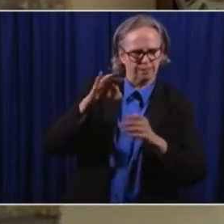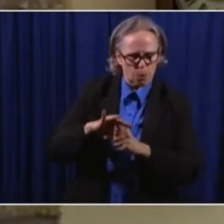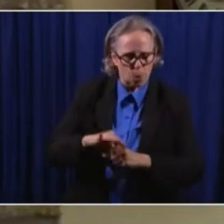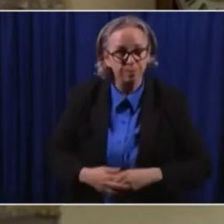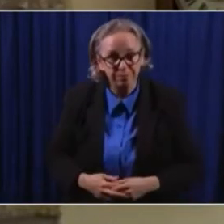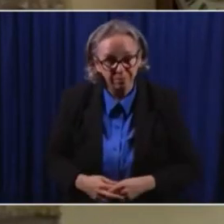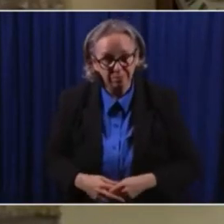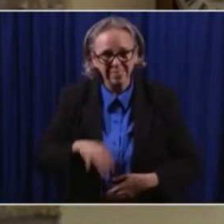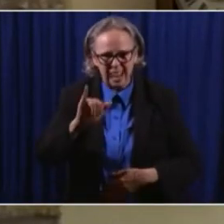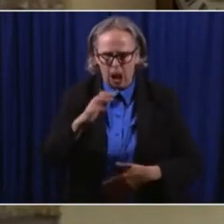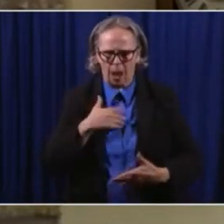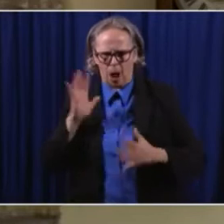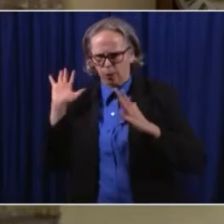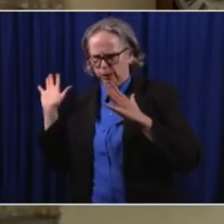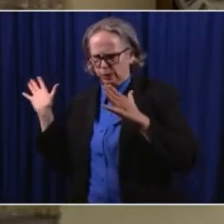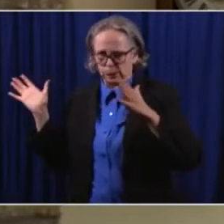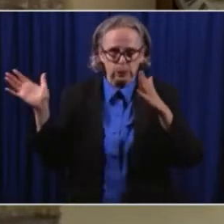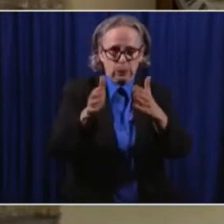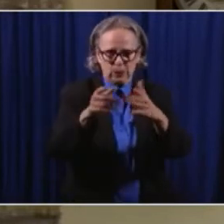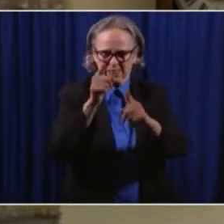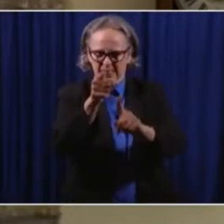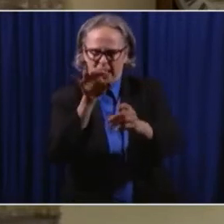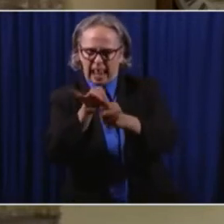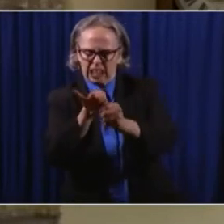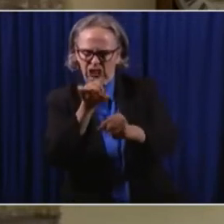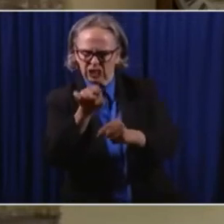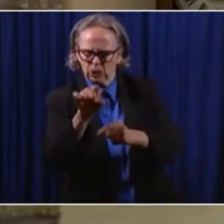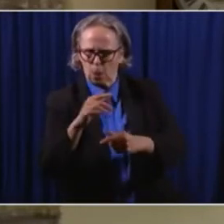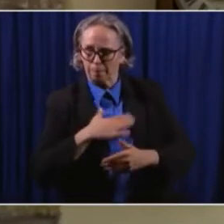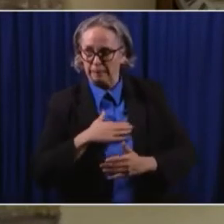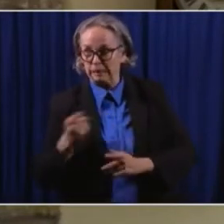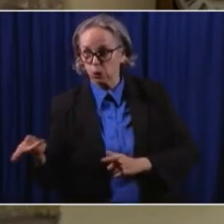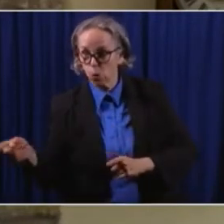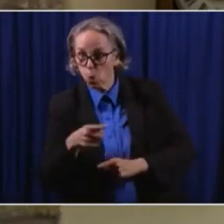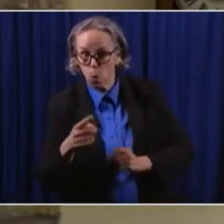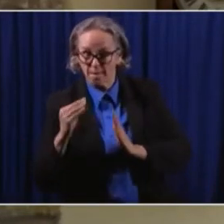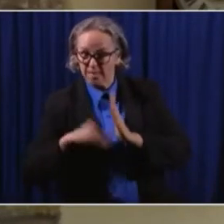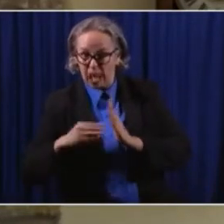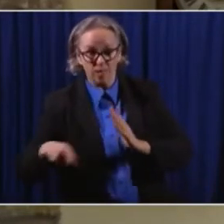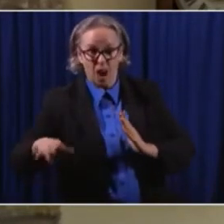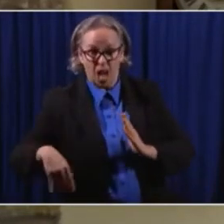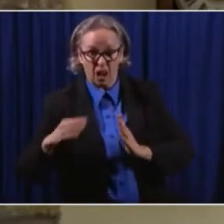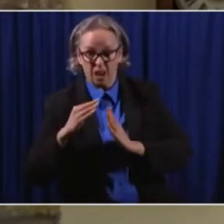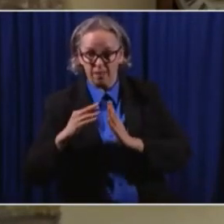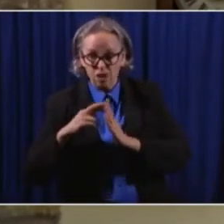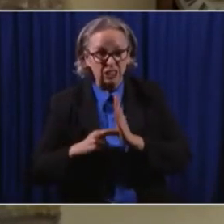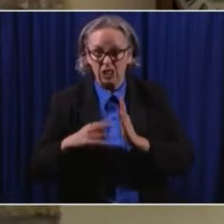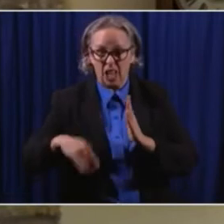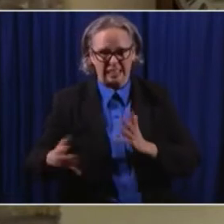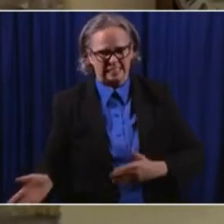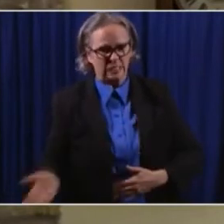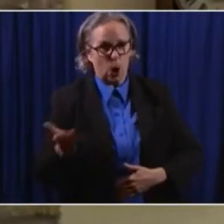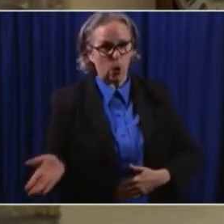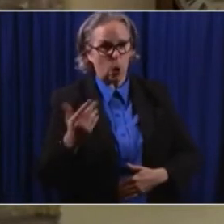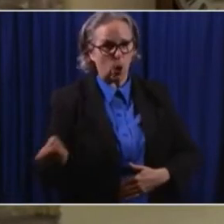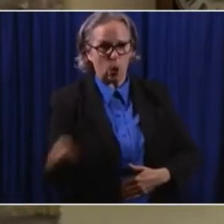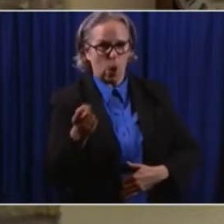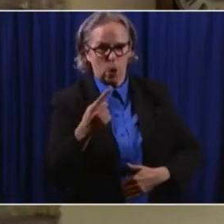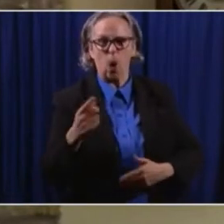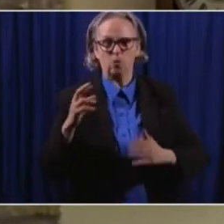to go ahead and to fill those out. If you're not registered, go ahead and get registered.